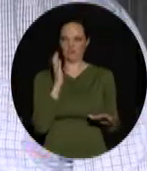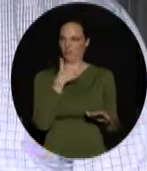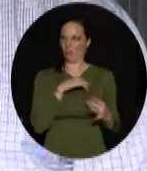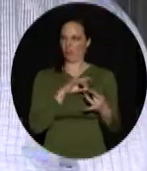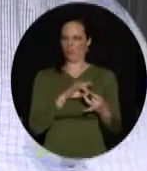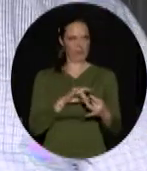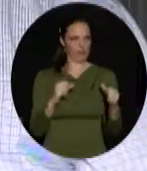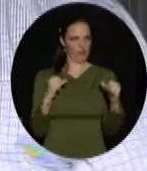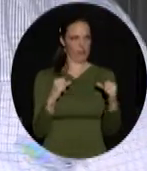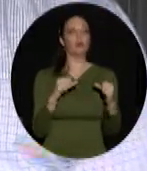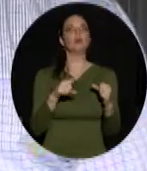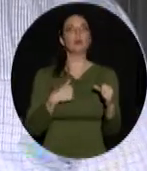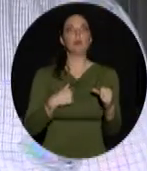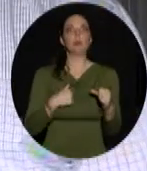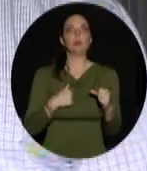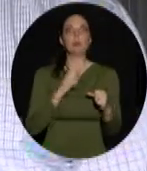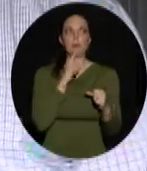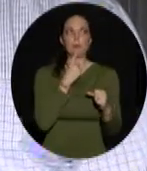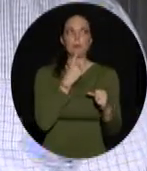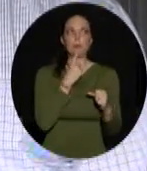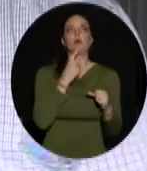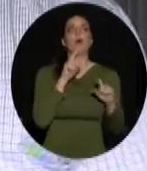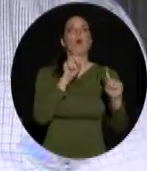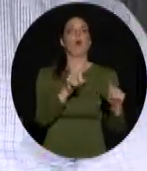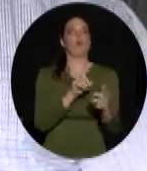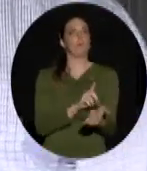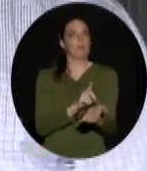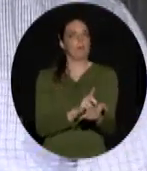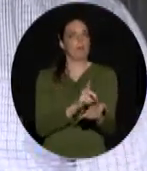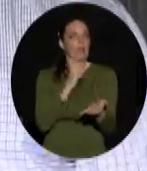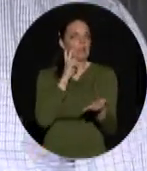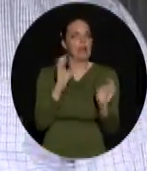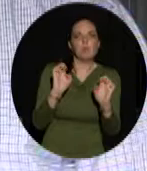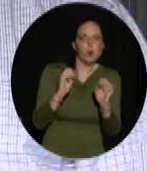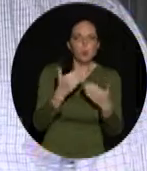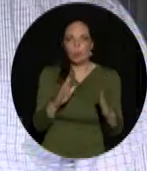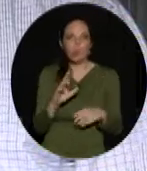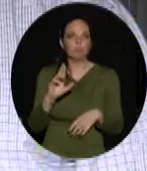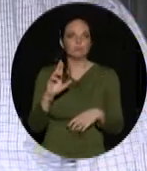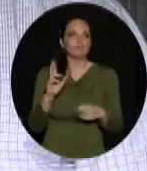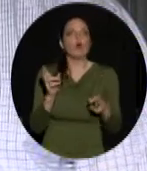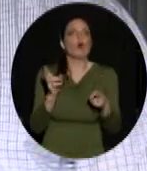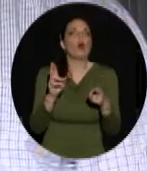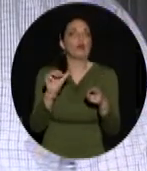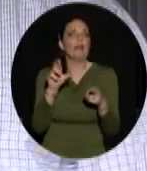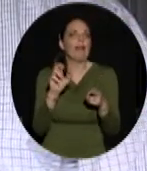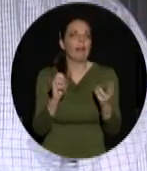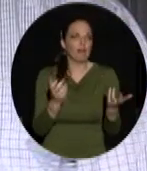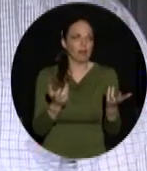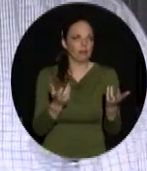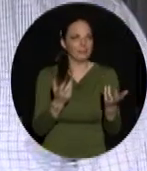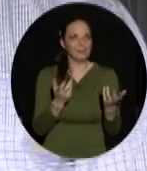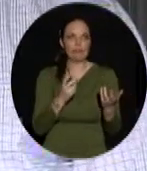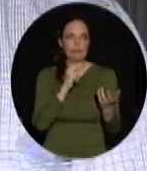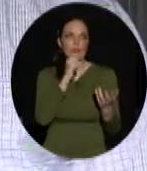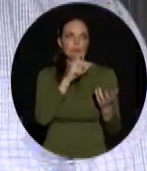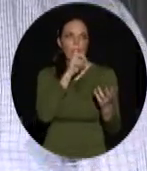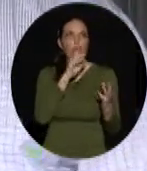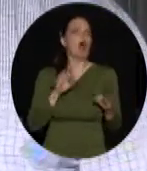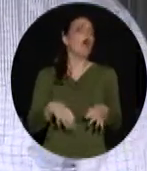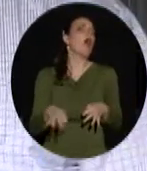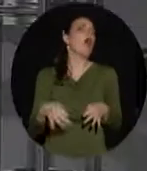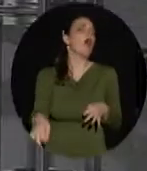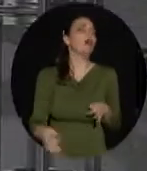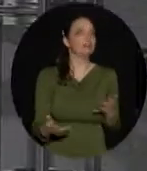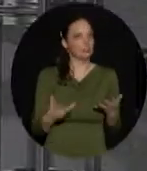cold, take it seriously. Go have yourself evaluated at a emergency room or an urgent care. Certainly, don't take the chance of it